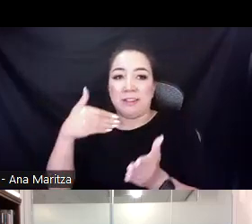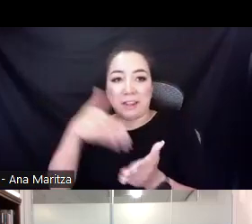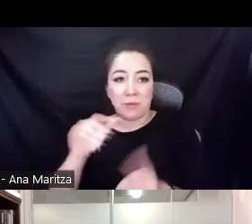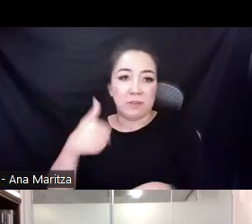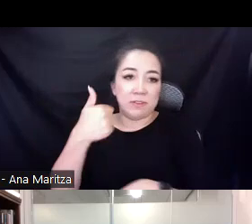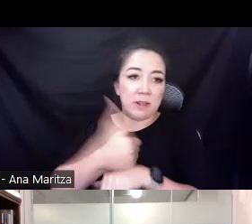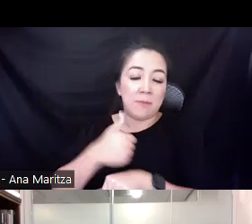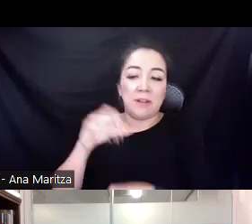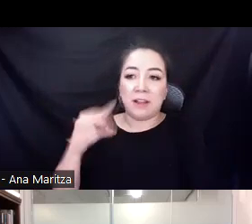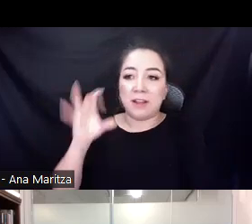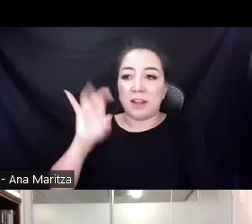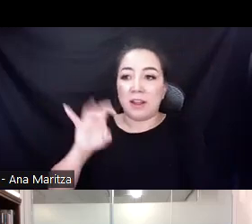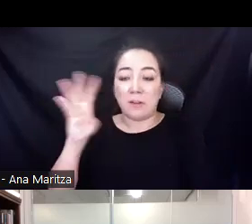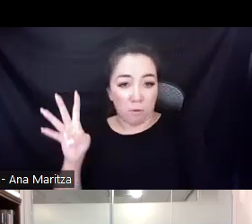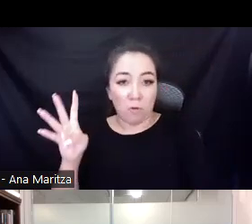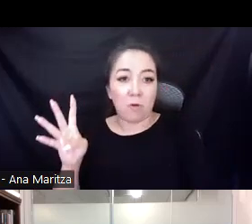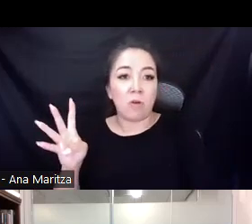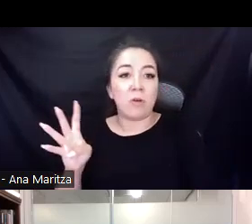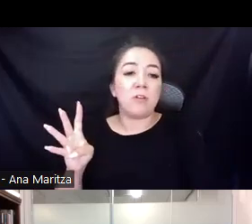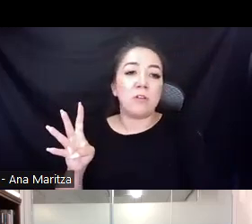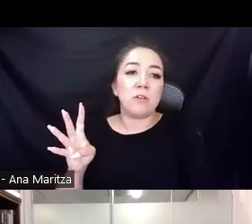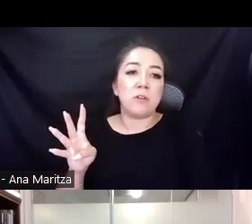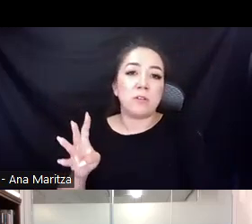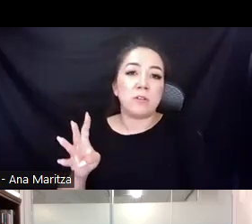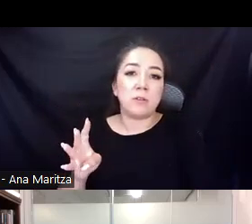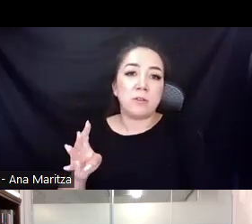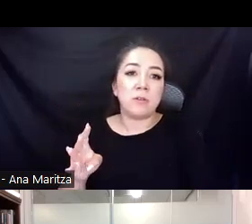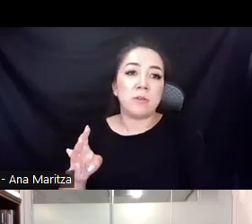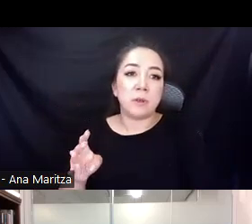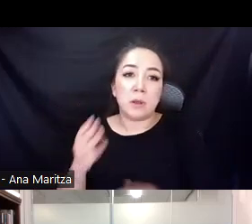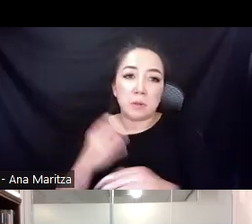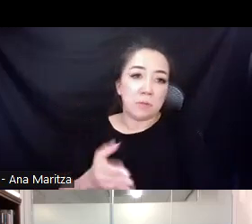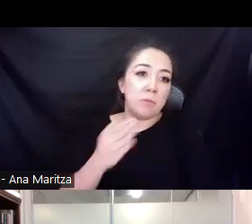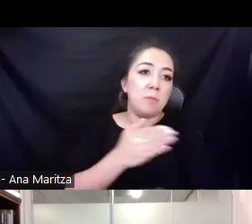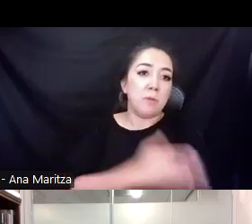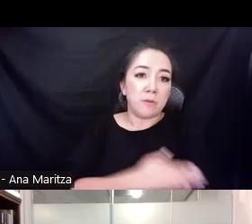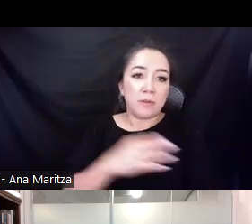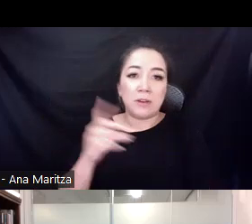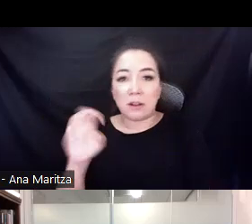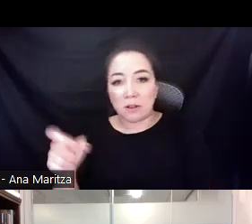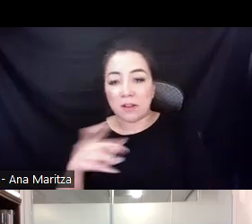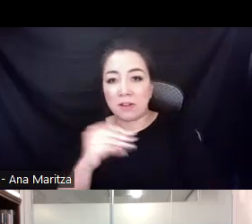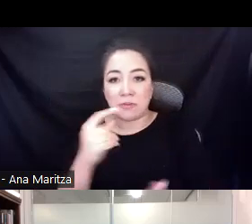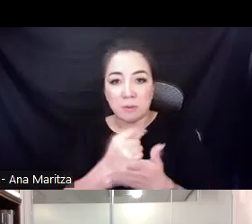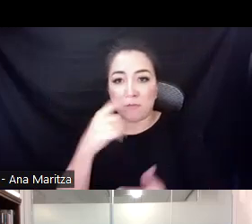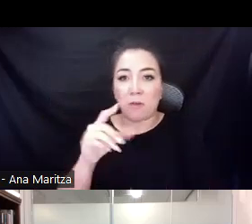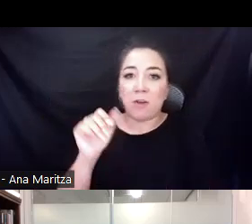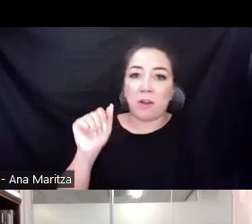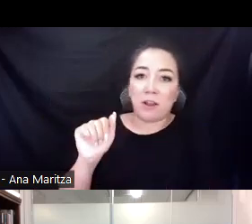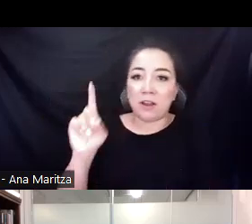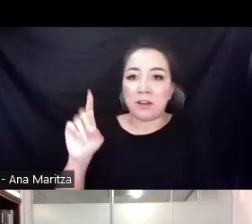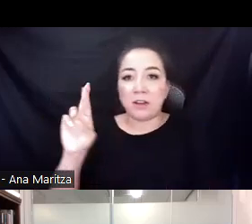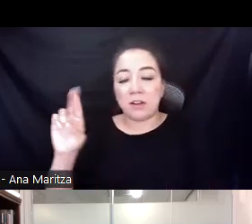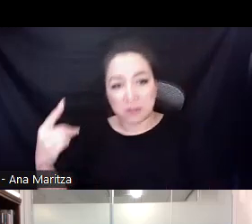in 1984 were twofold. Improving diagnosis and treatment for persons with Alzheimer's disease and